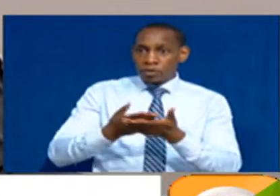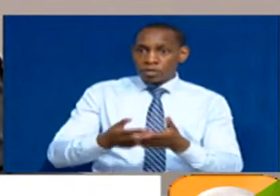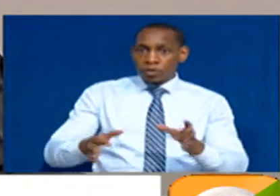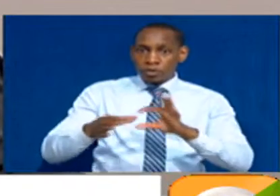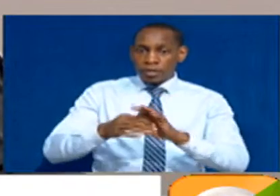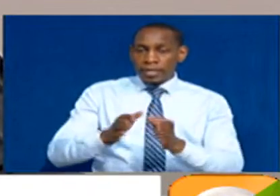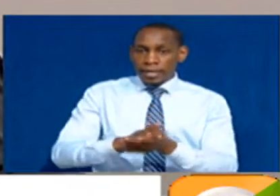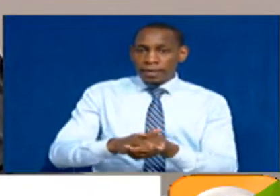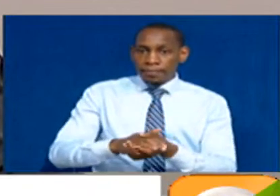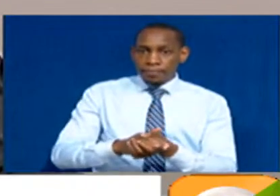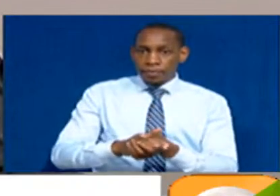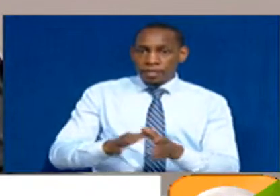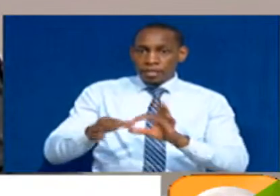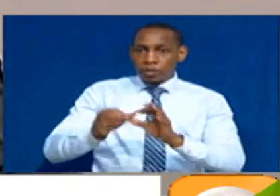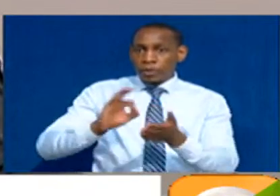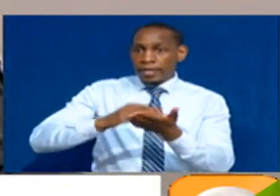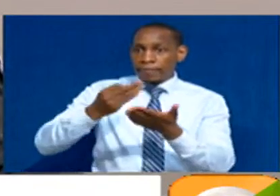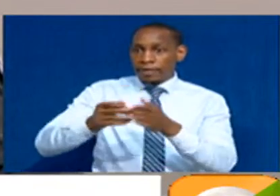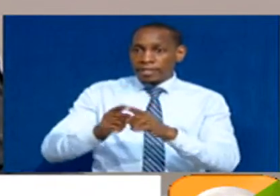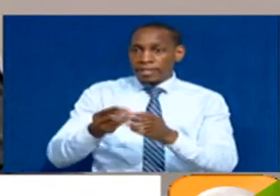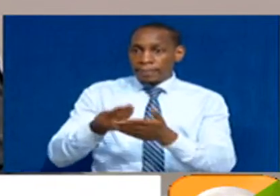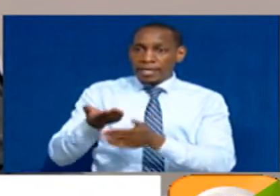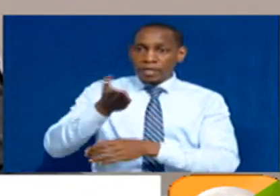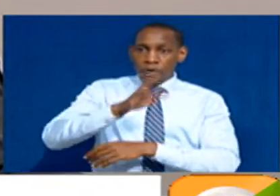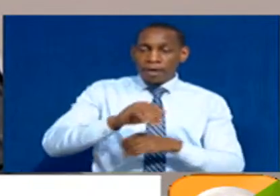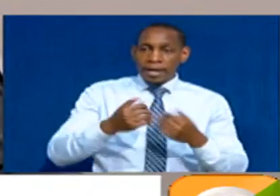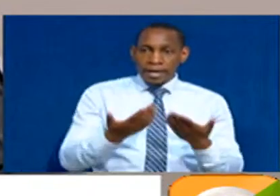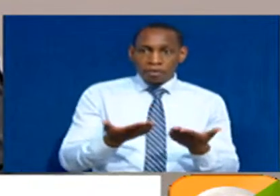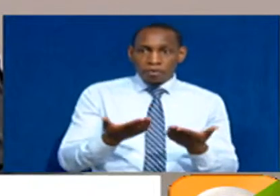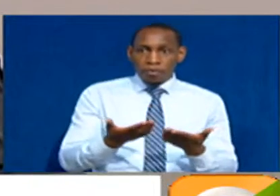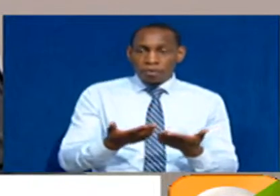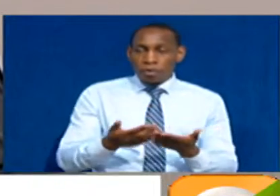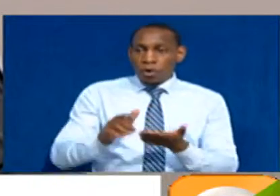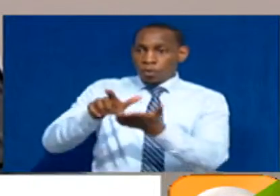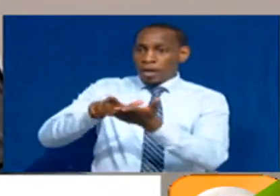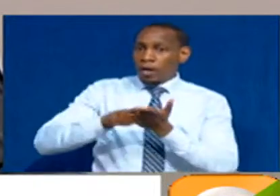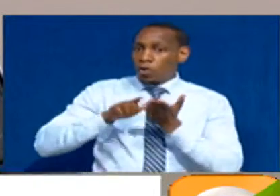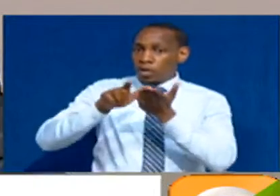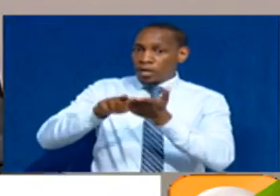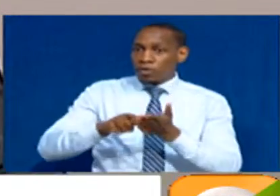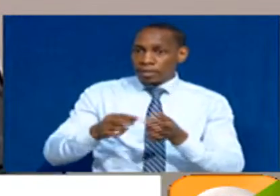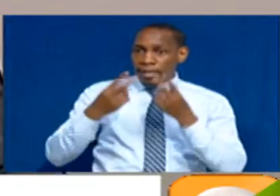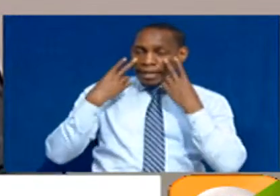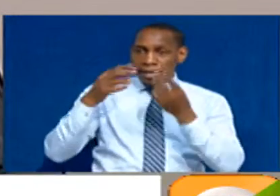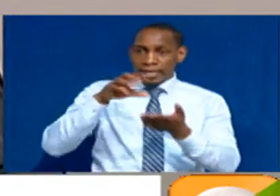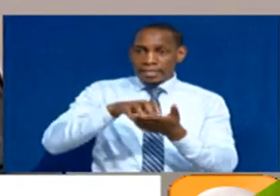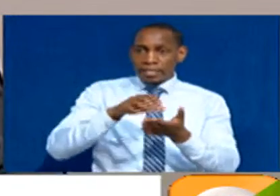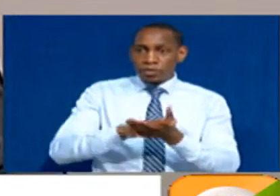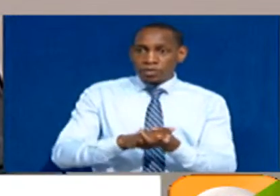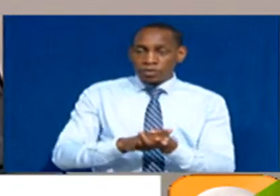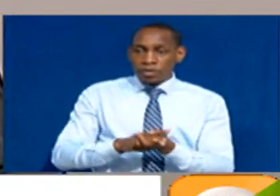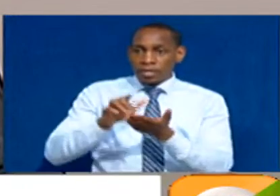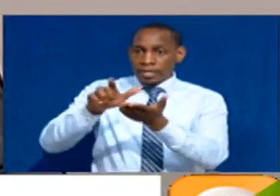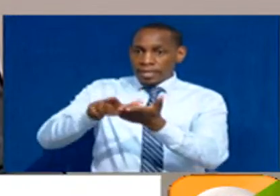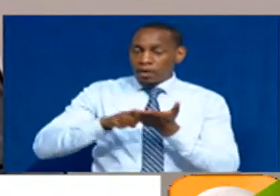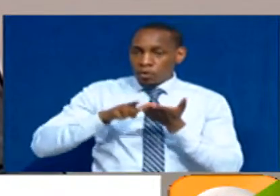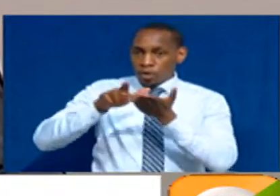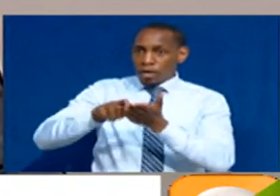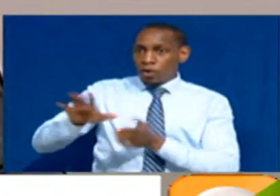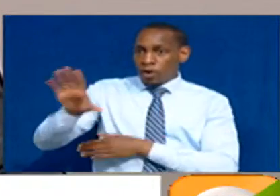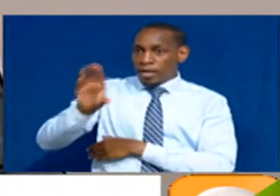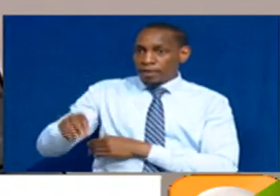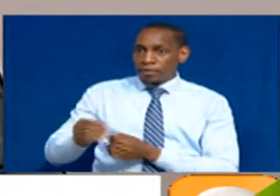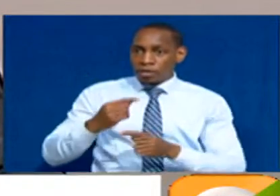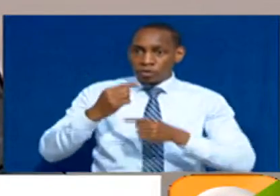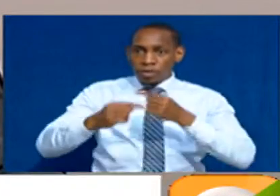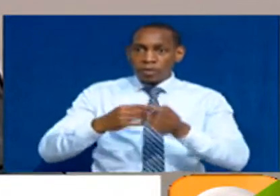mutual funds, and that money still comes back to us in the form of debt. If you look at trends of debt currently within Africa, we